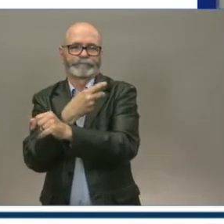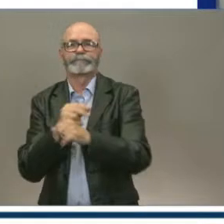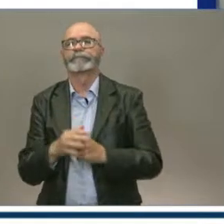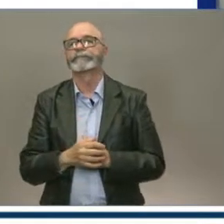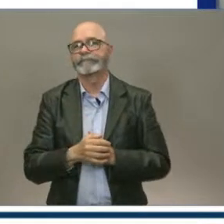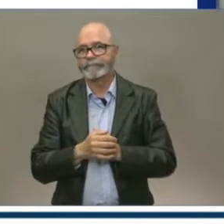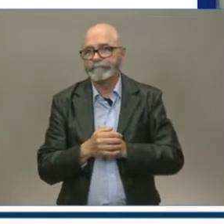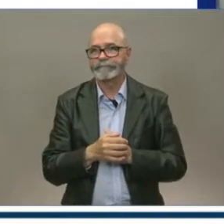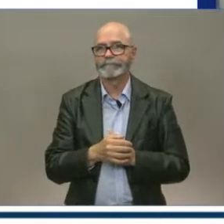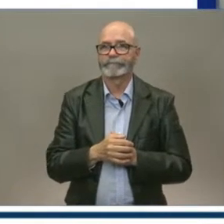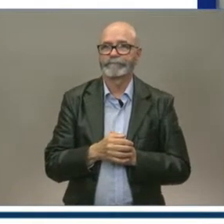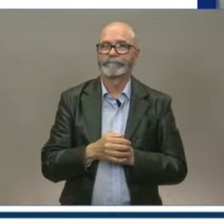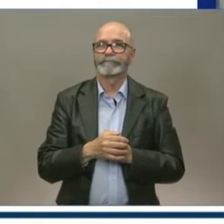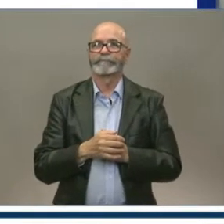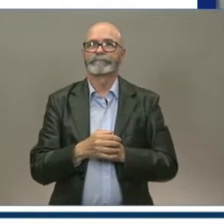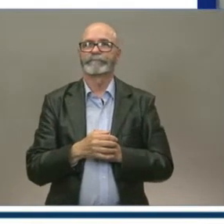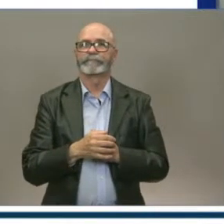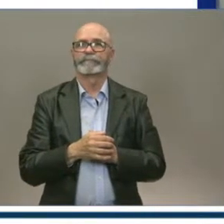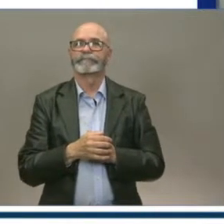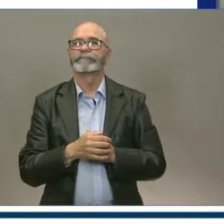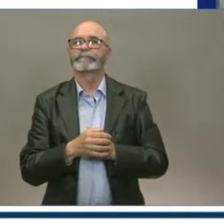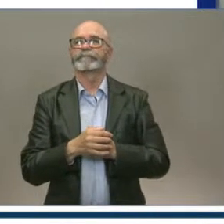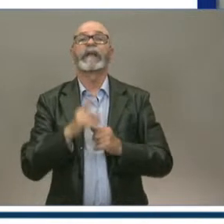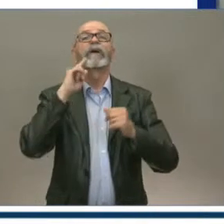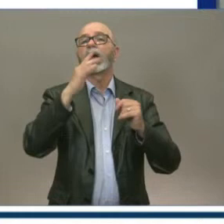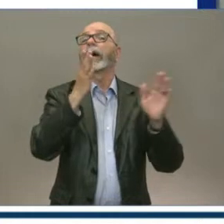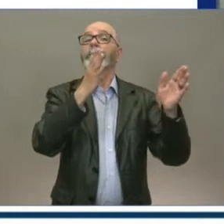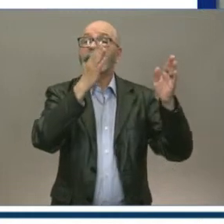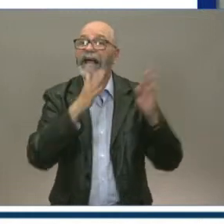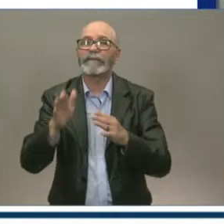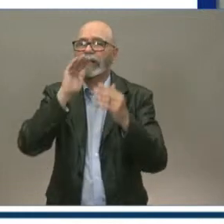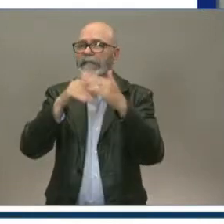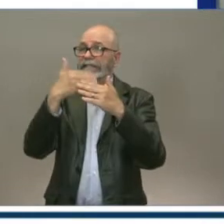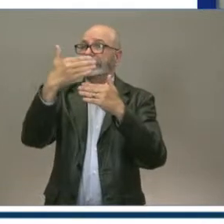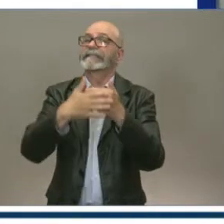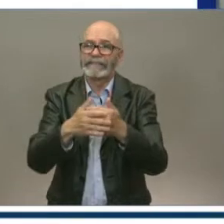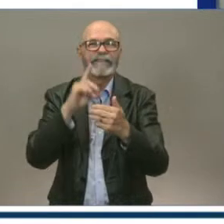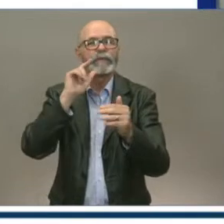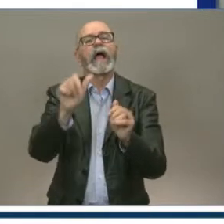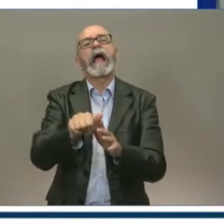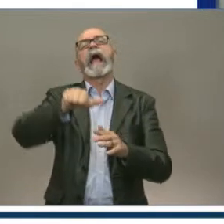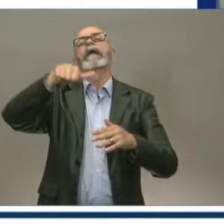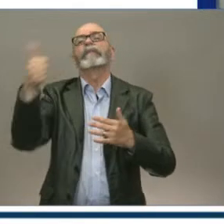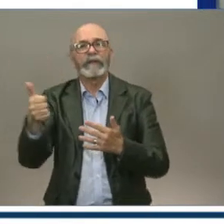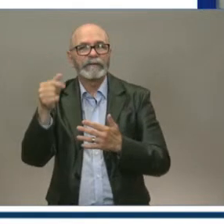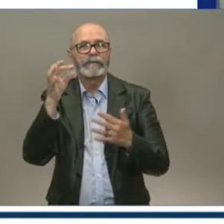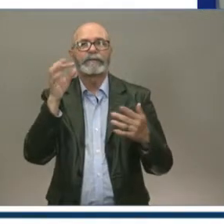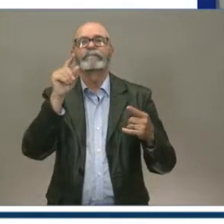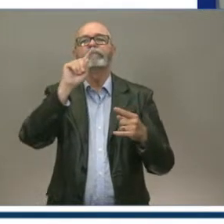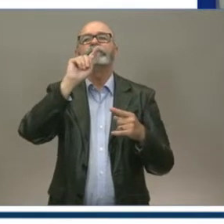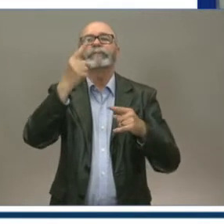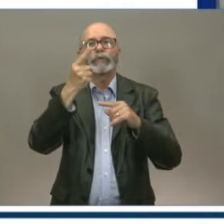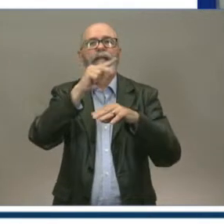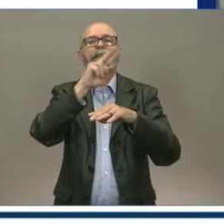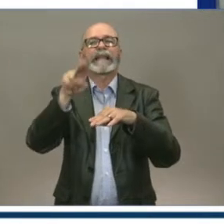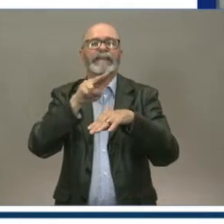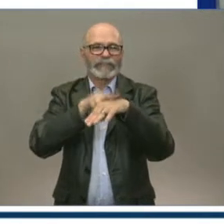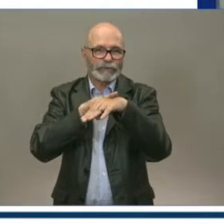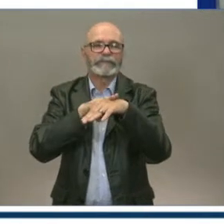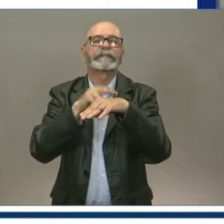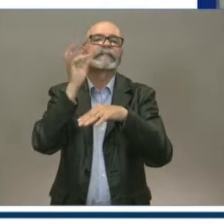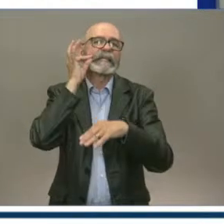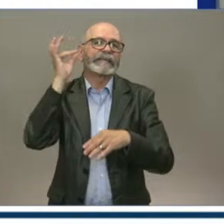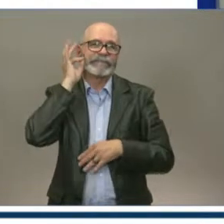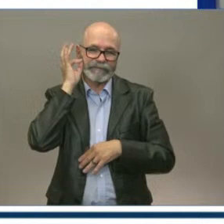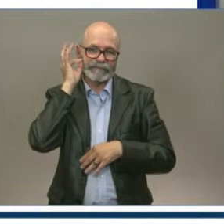Planning is also underway for the next phase of vaccine rollout in First Nations communities. It will start with Mi'kmaq elders 55 and over who